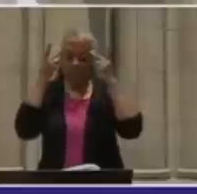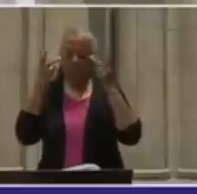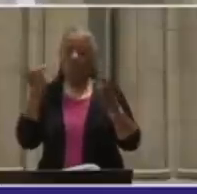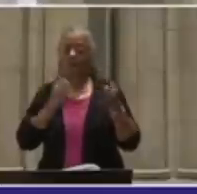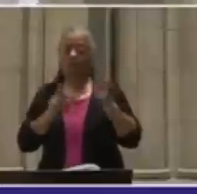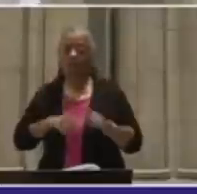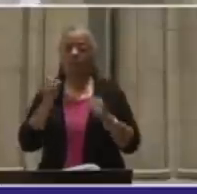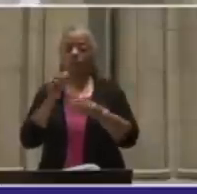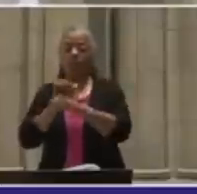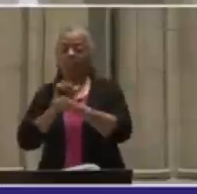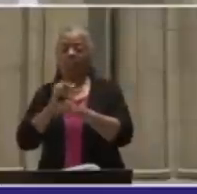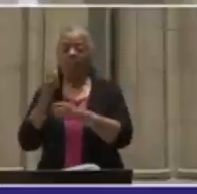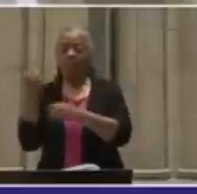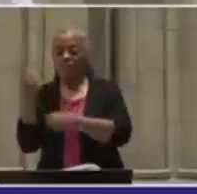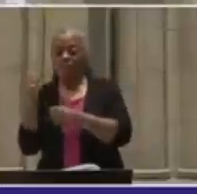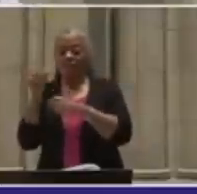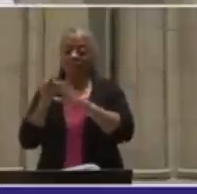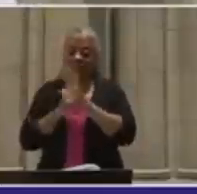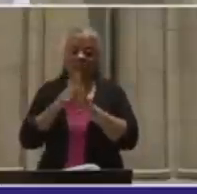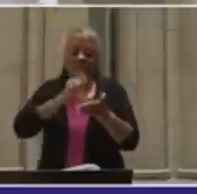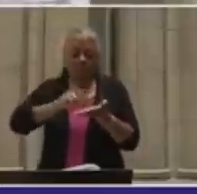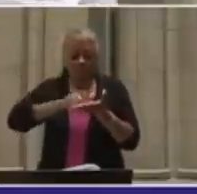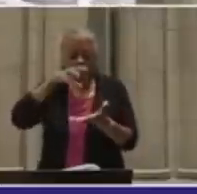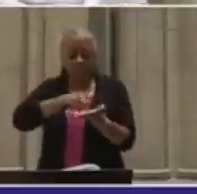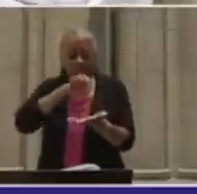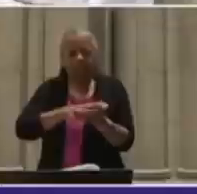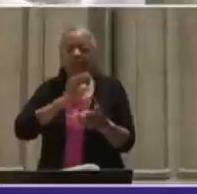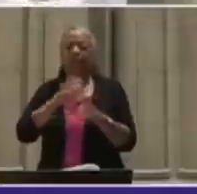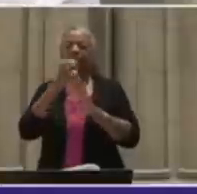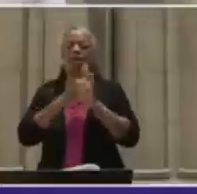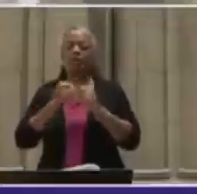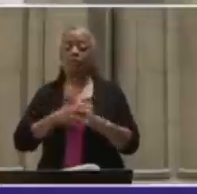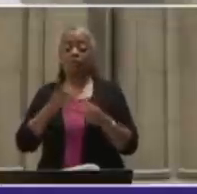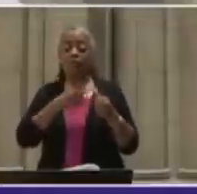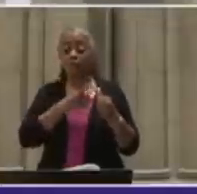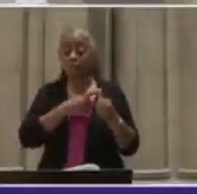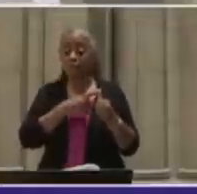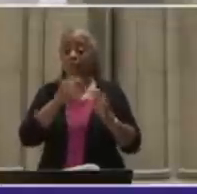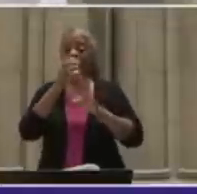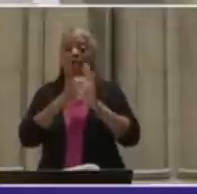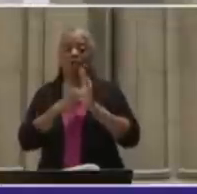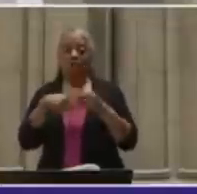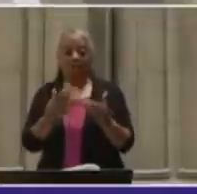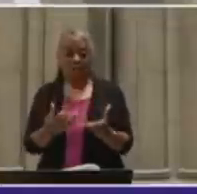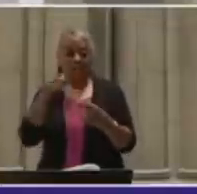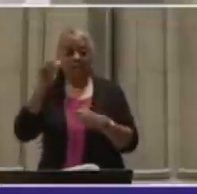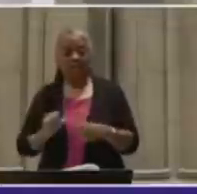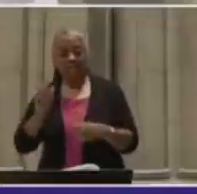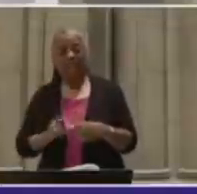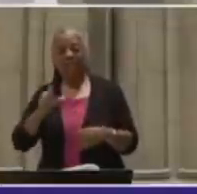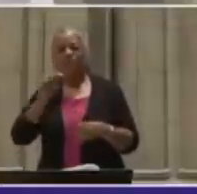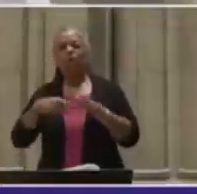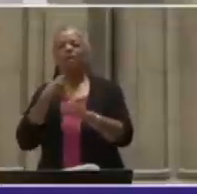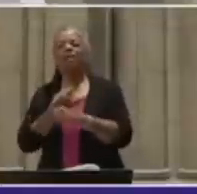with slaveholding states that were written in the Constitution. First, the Constitution gave the South a